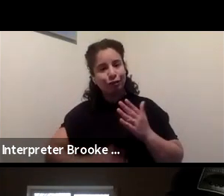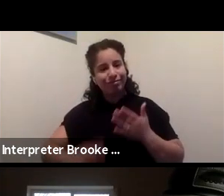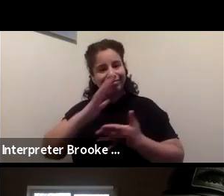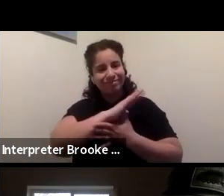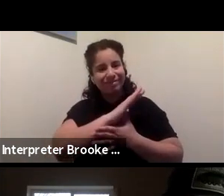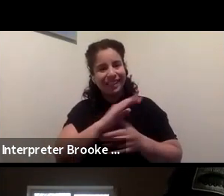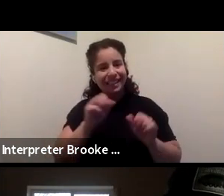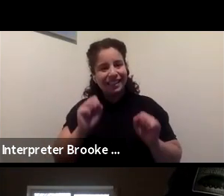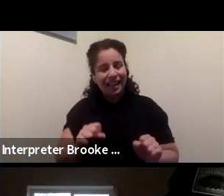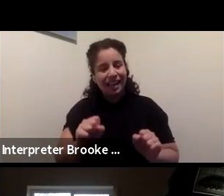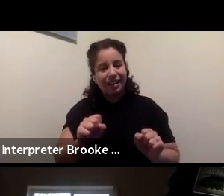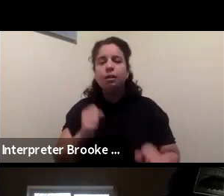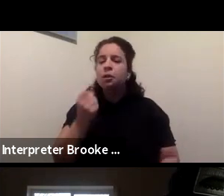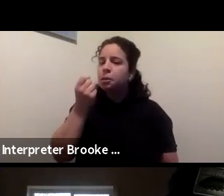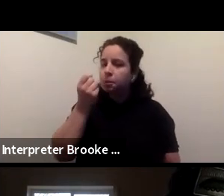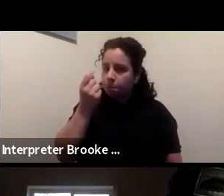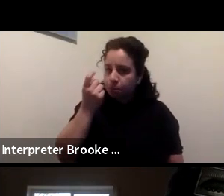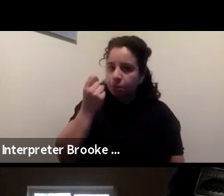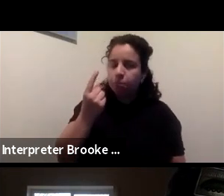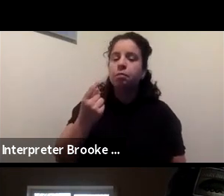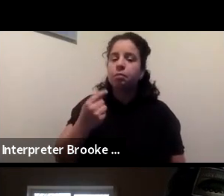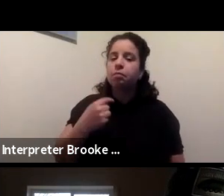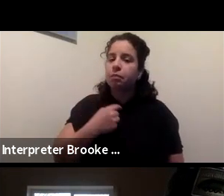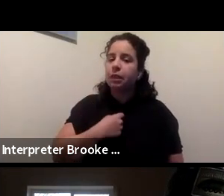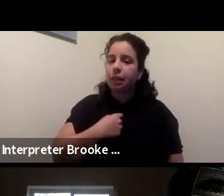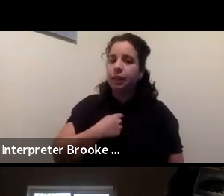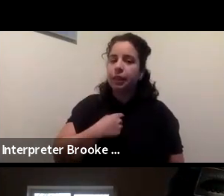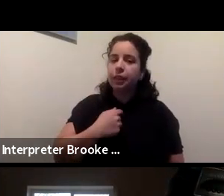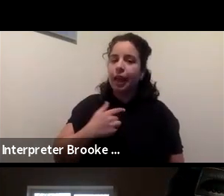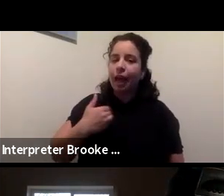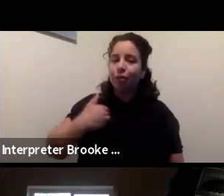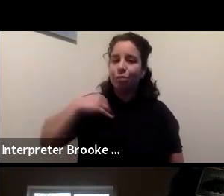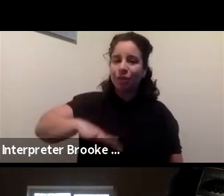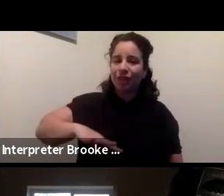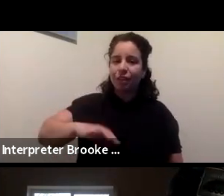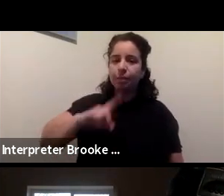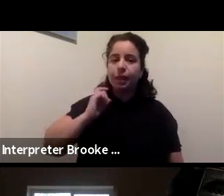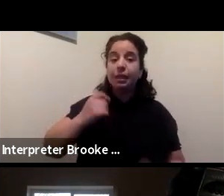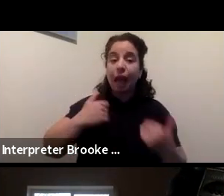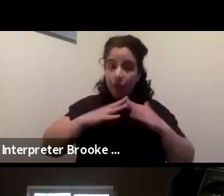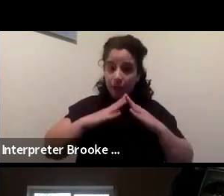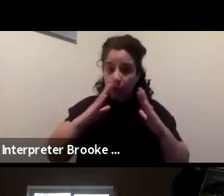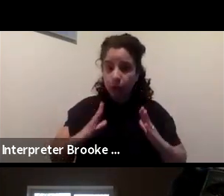granted I'm speaking from a place of privilege of being housed and having access to internet and computer,